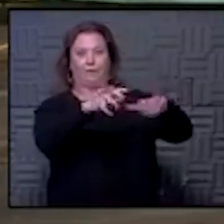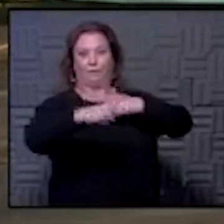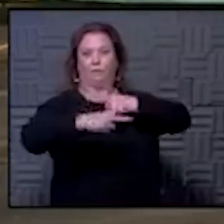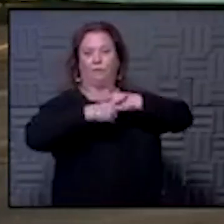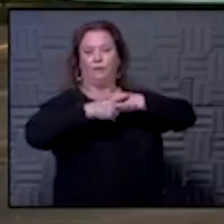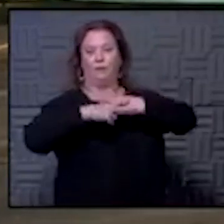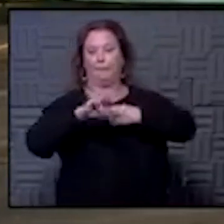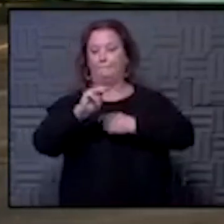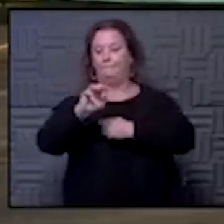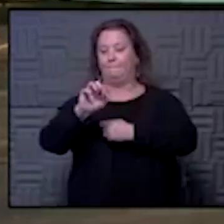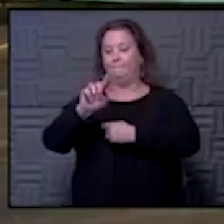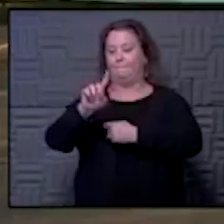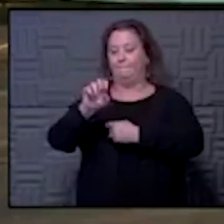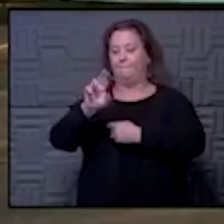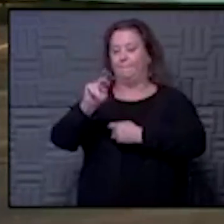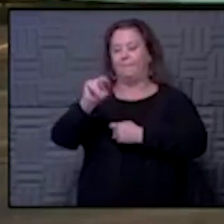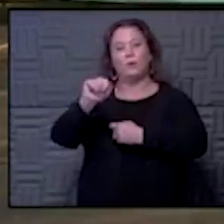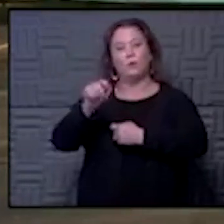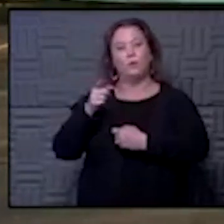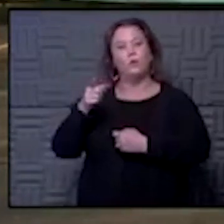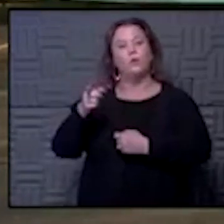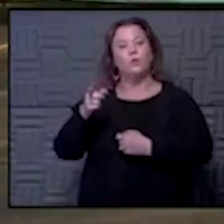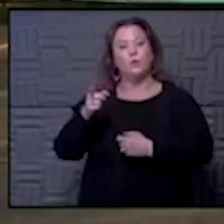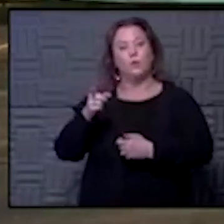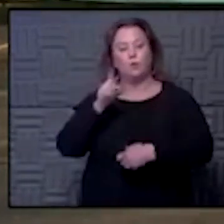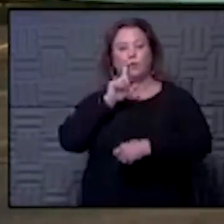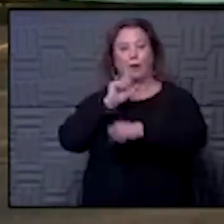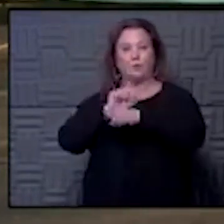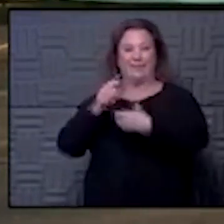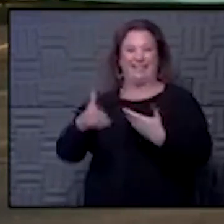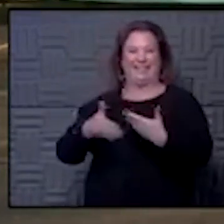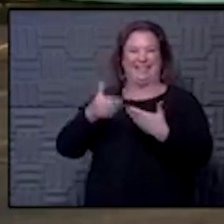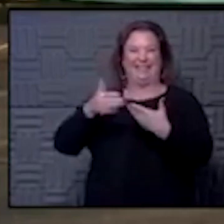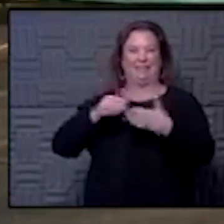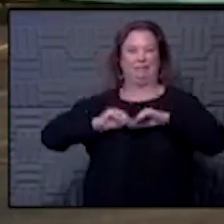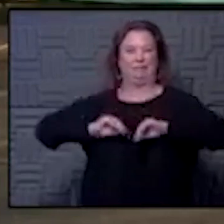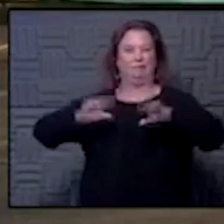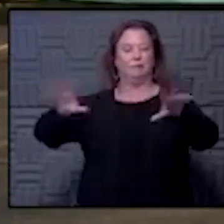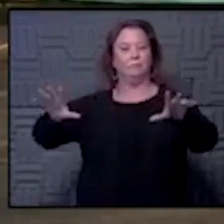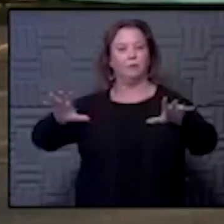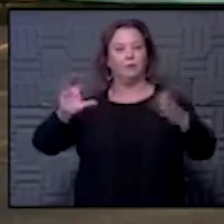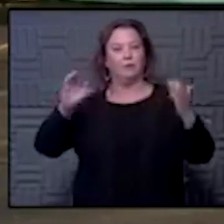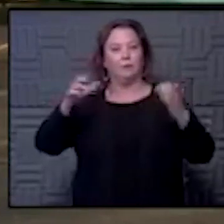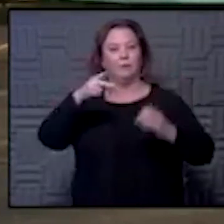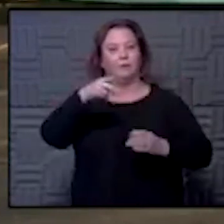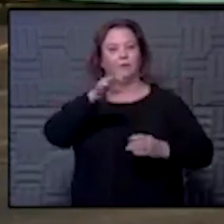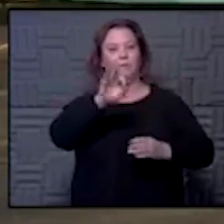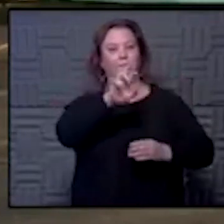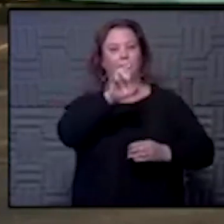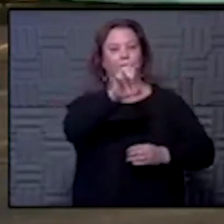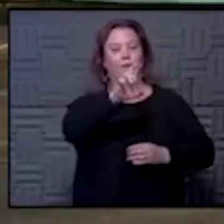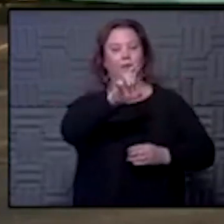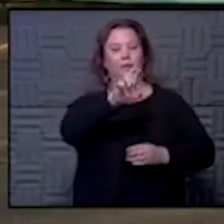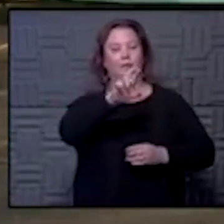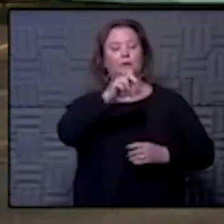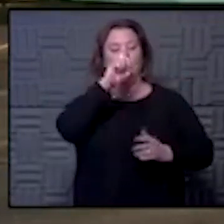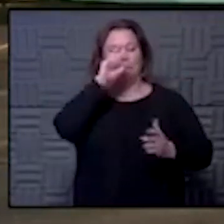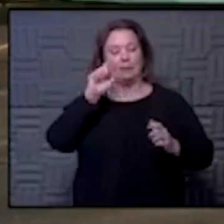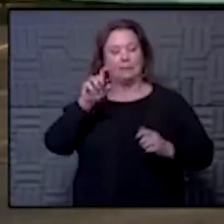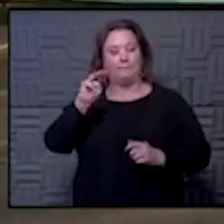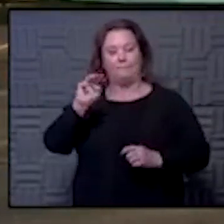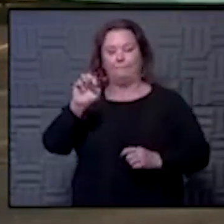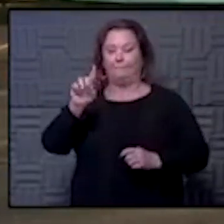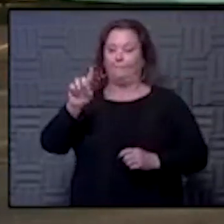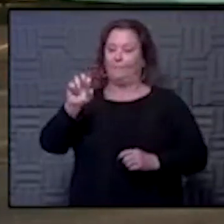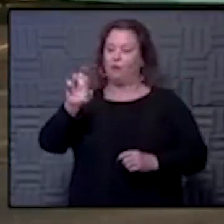vaccine. Moderna, for example, is actually going to be easier to distribute actually than Pfizer because they are able to